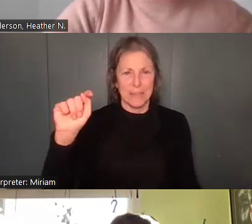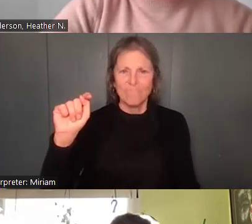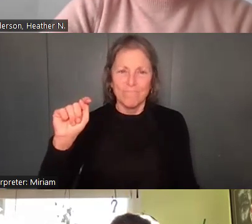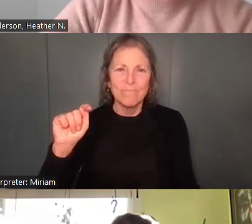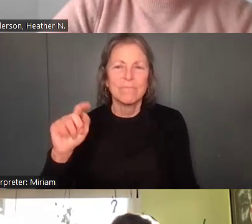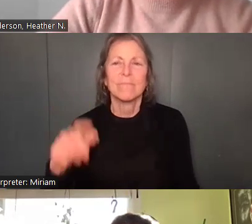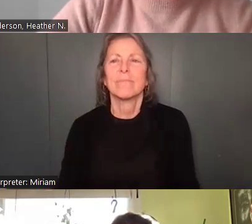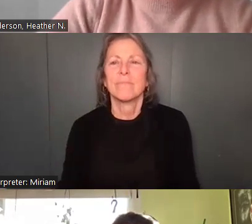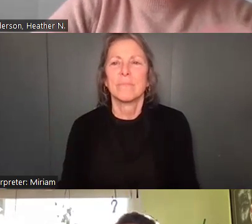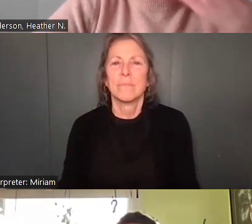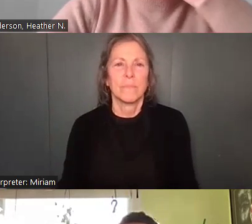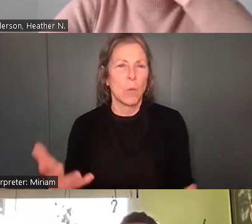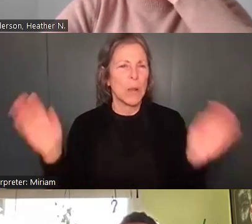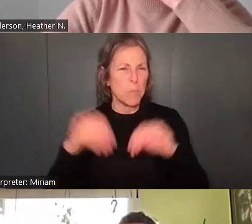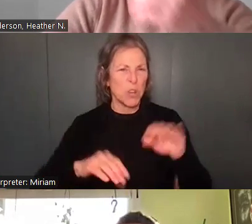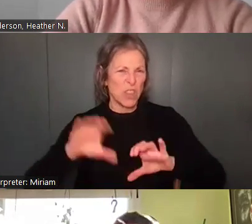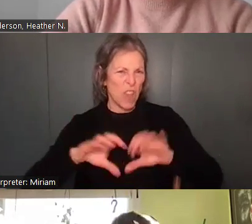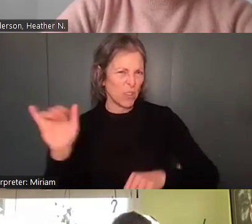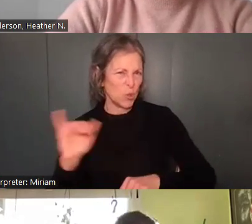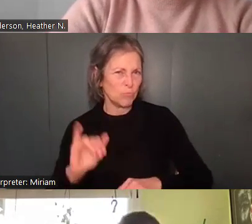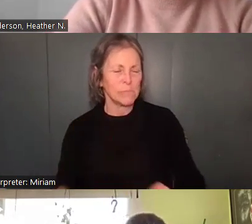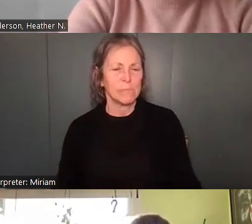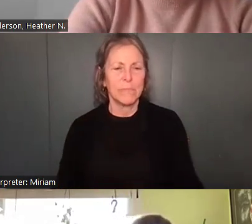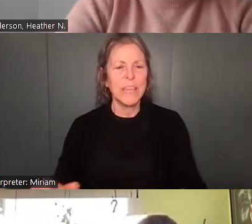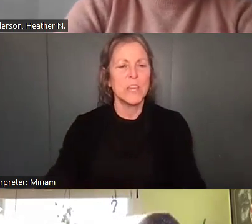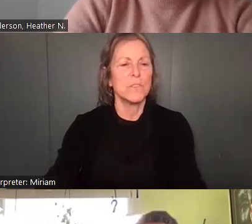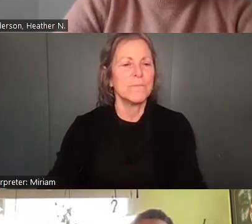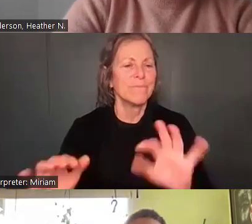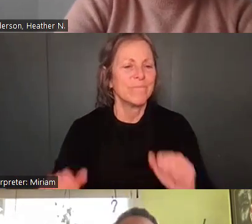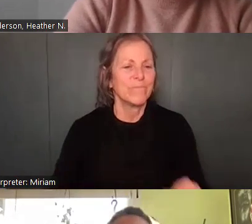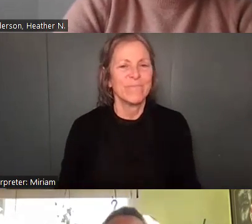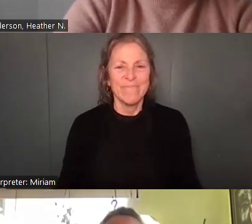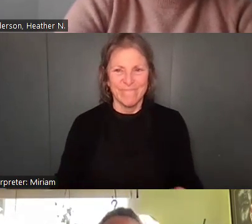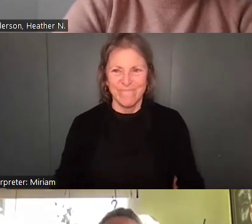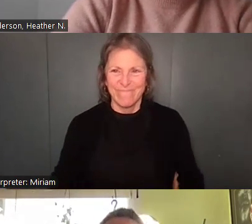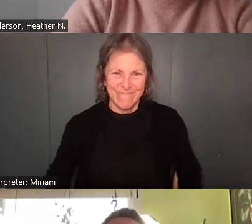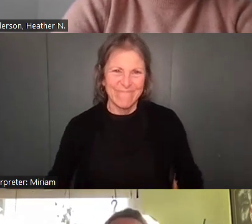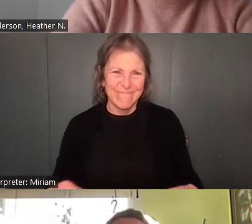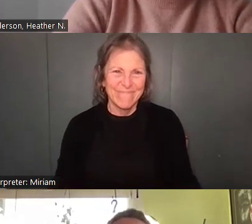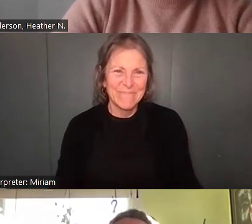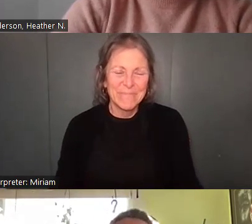Betchart. I'm going to put this in the chat box too. Let me do that. Thank you. Yeah.